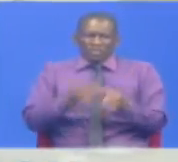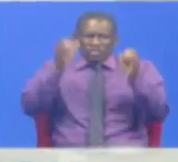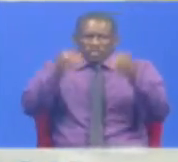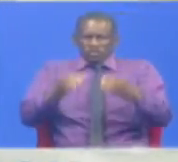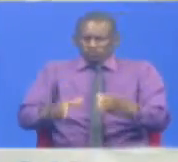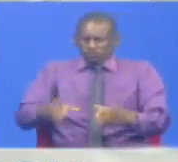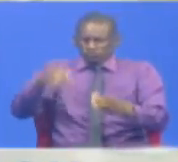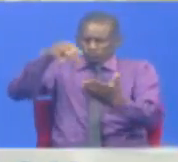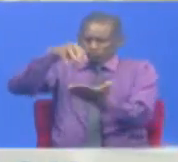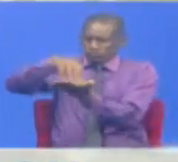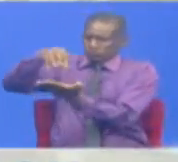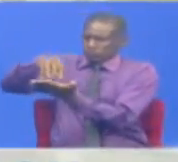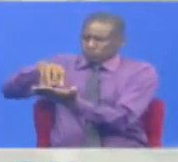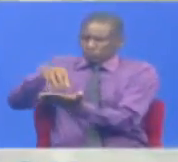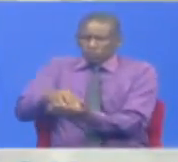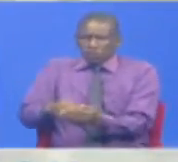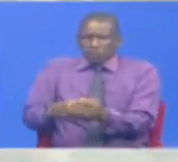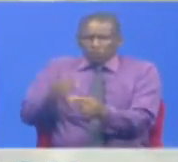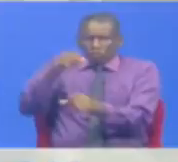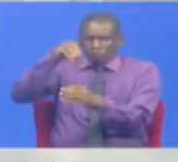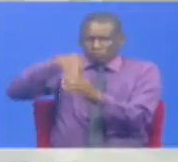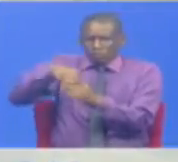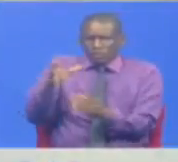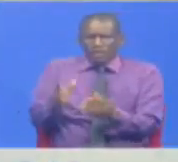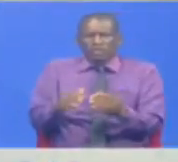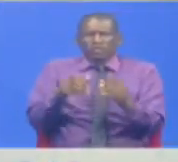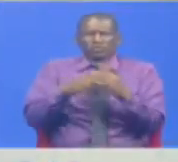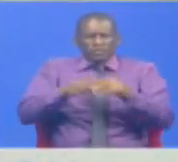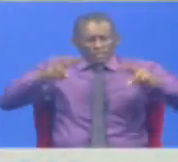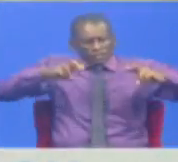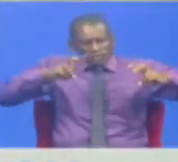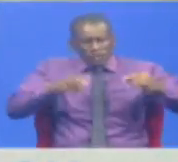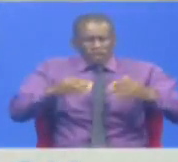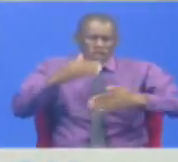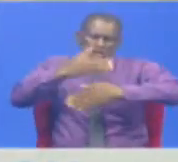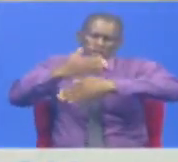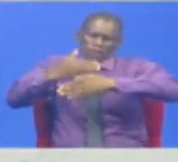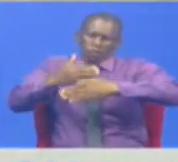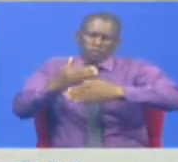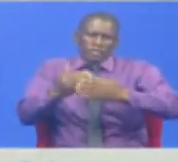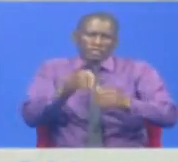in place to start the review process of the borderlines that were established in